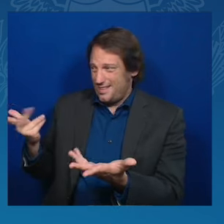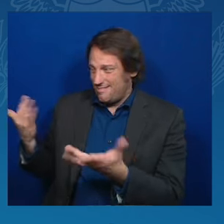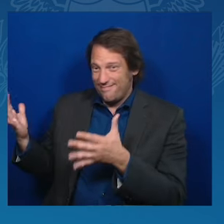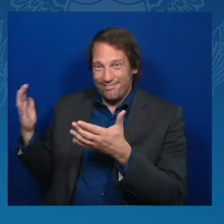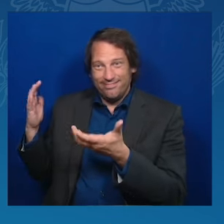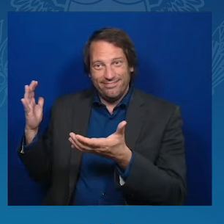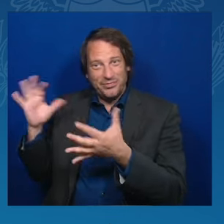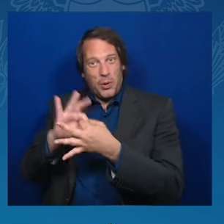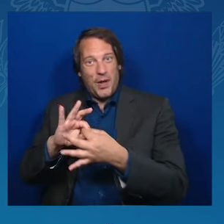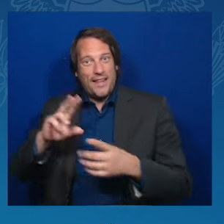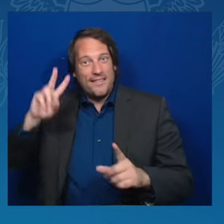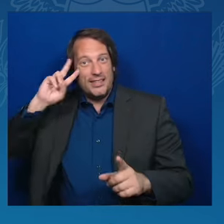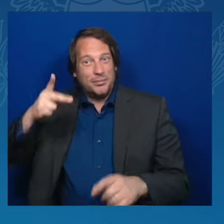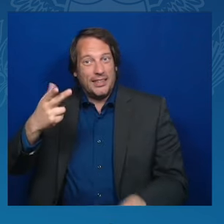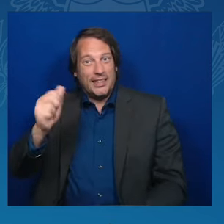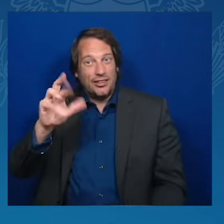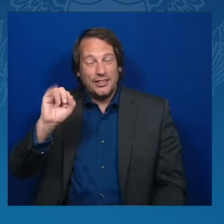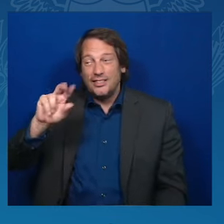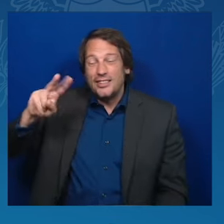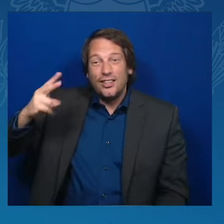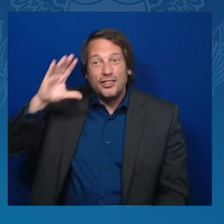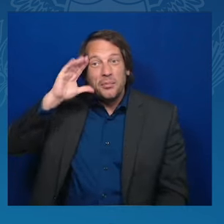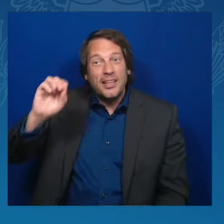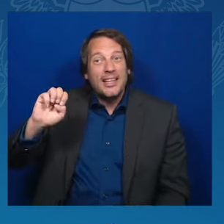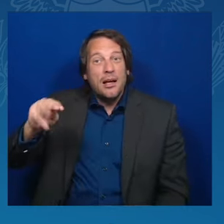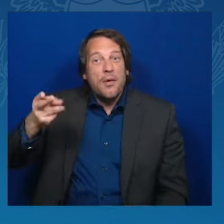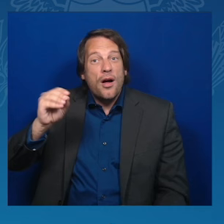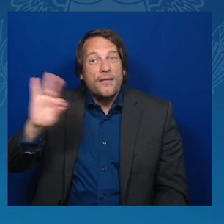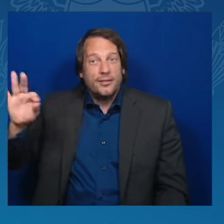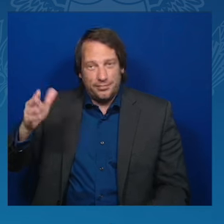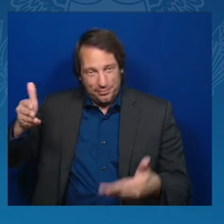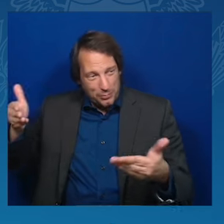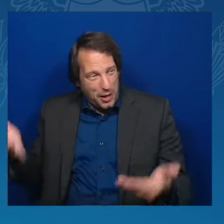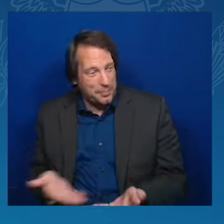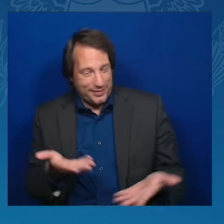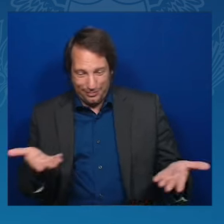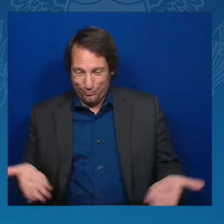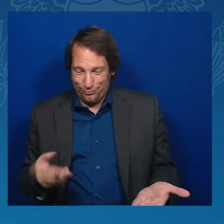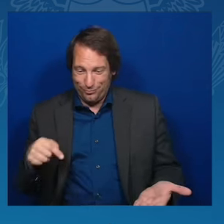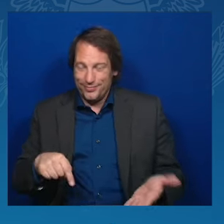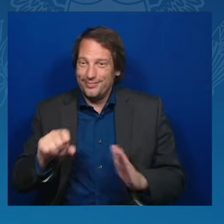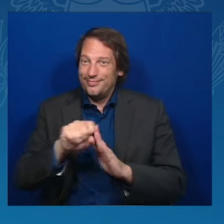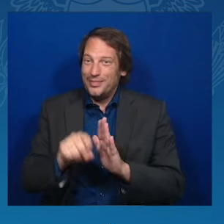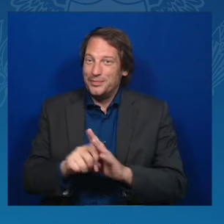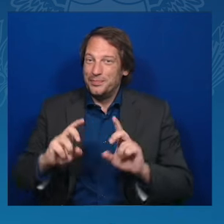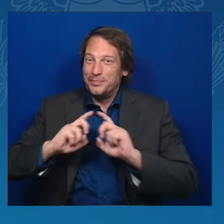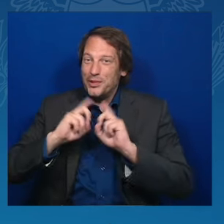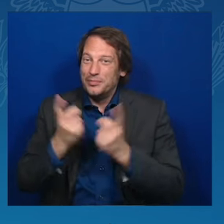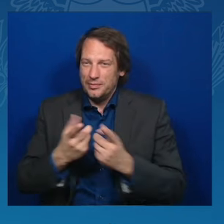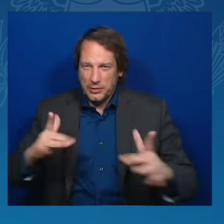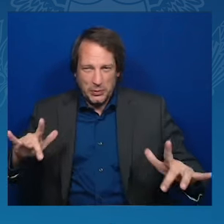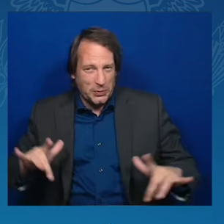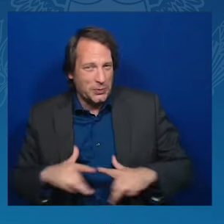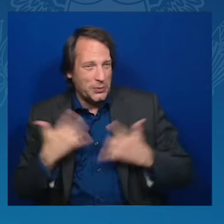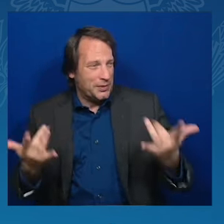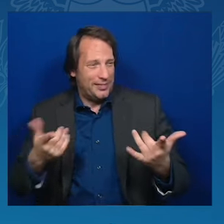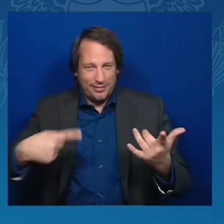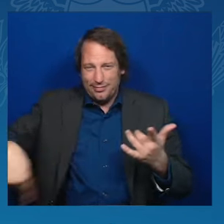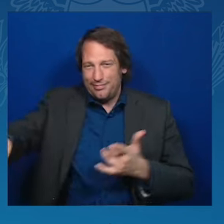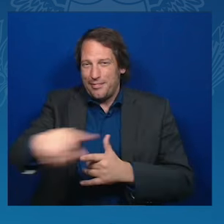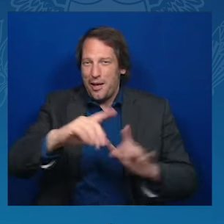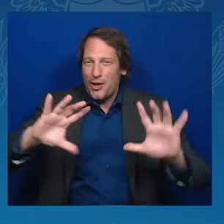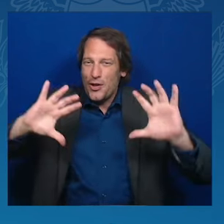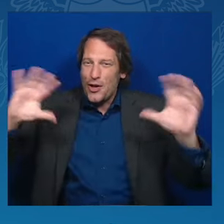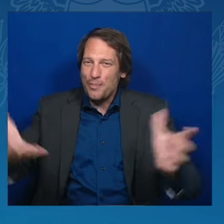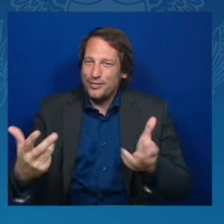welcoming you to the State Department. We're delighted to be joined by a remarkable group of colleagues,